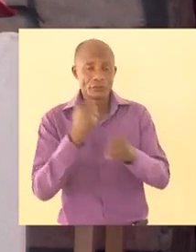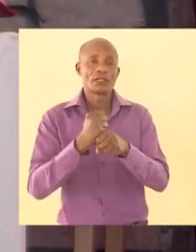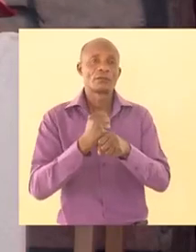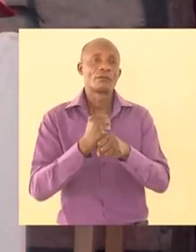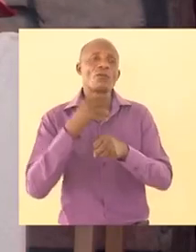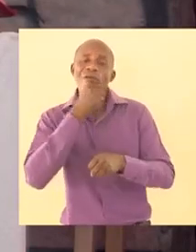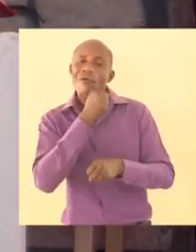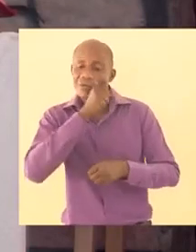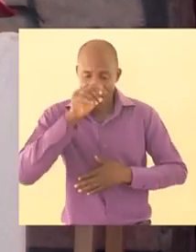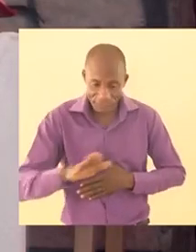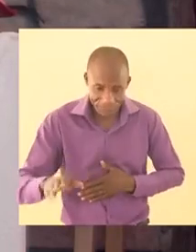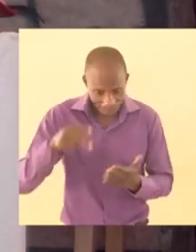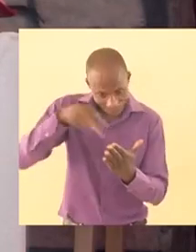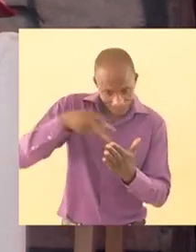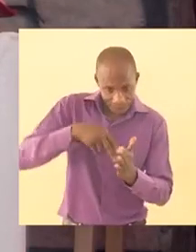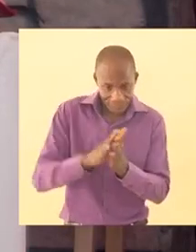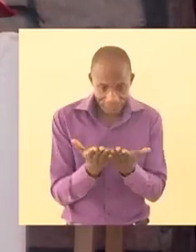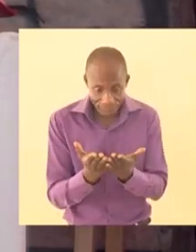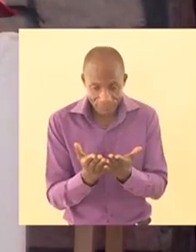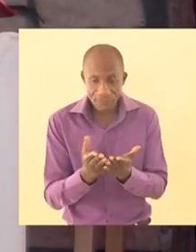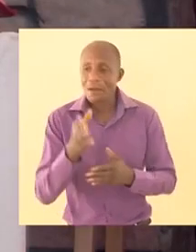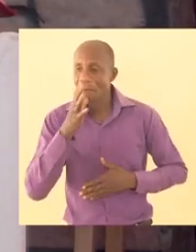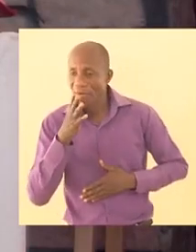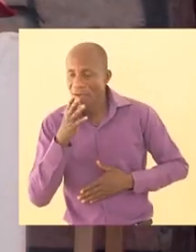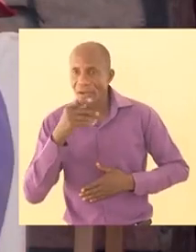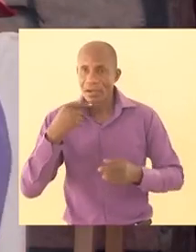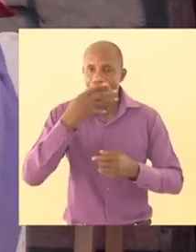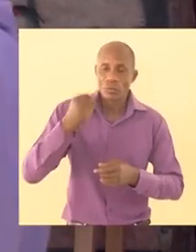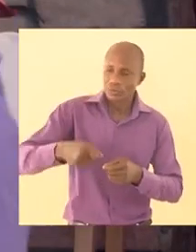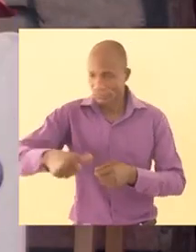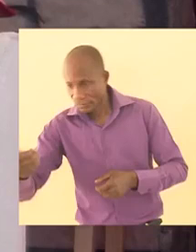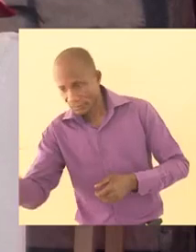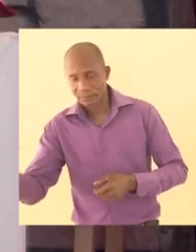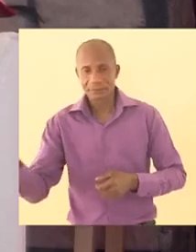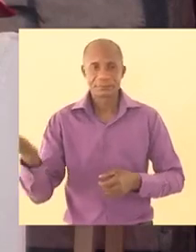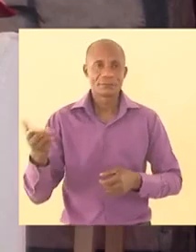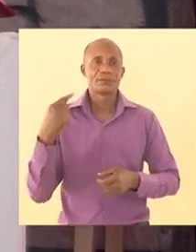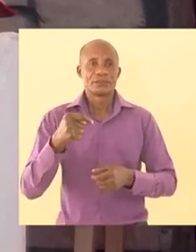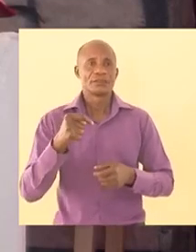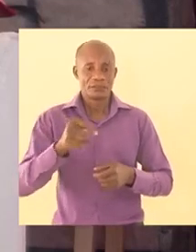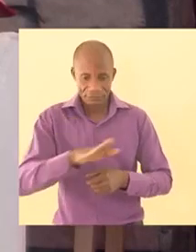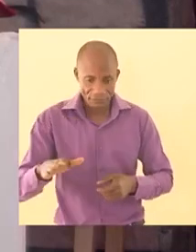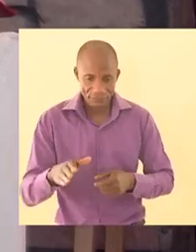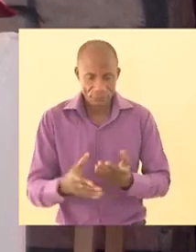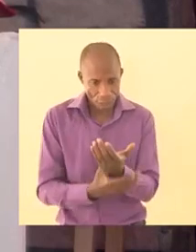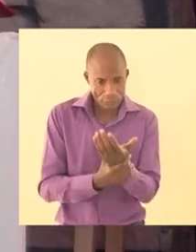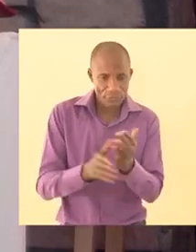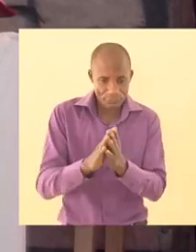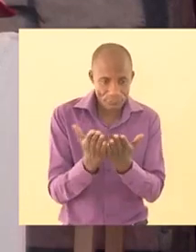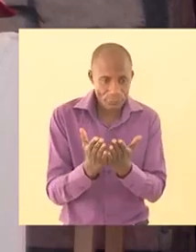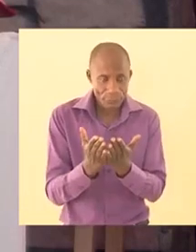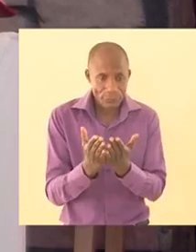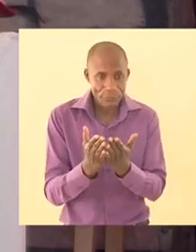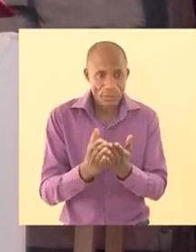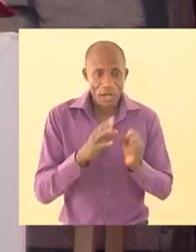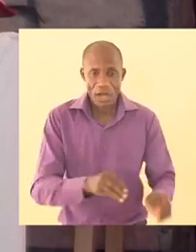books. And the mother was on the other side of the table and the child was holding the book this way. The child was